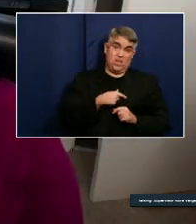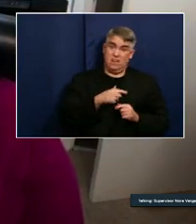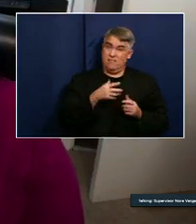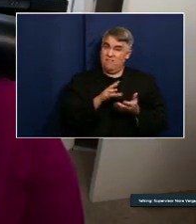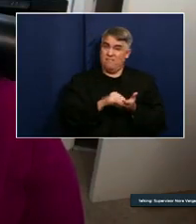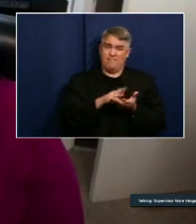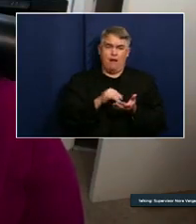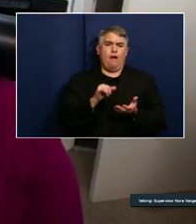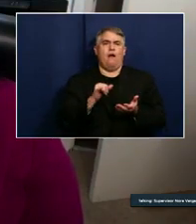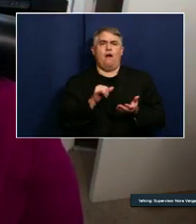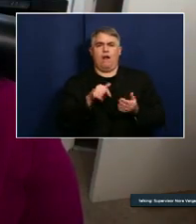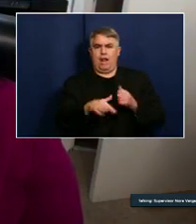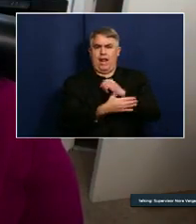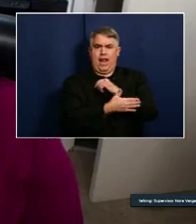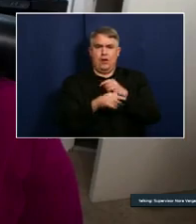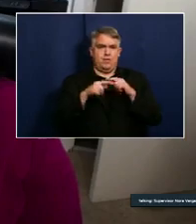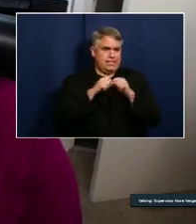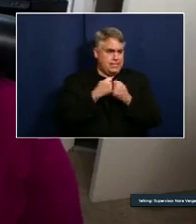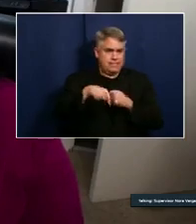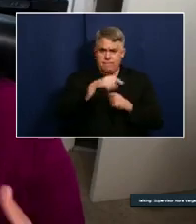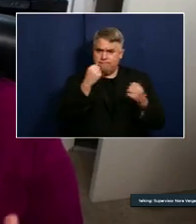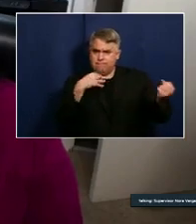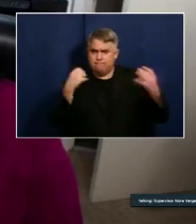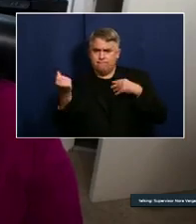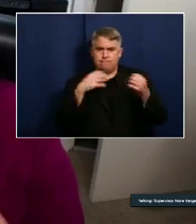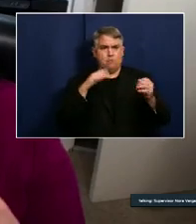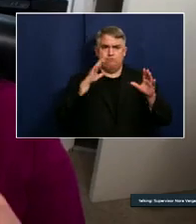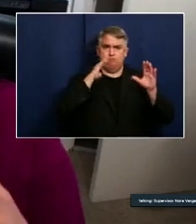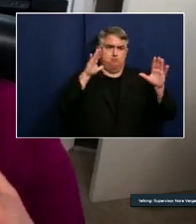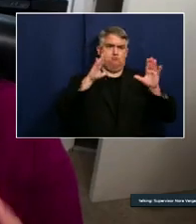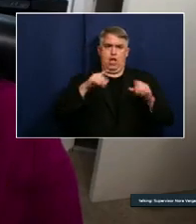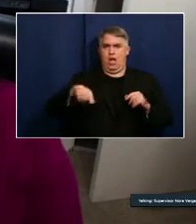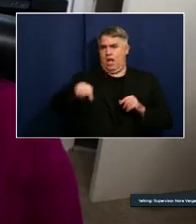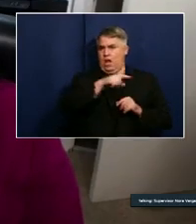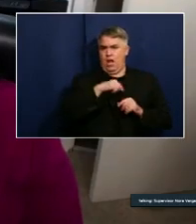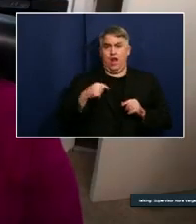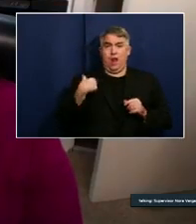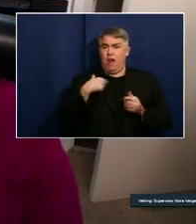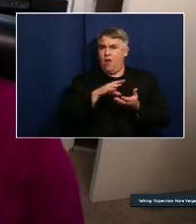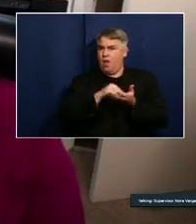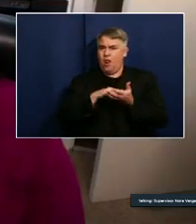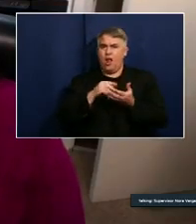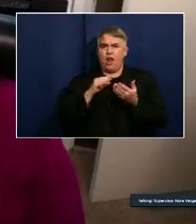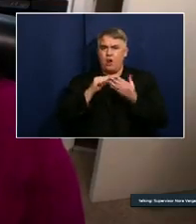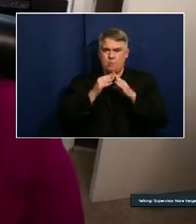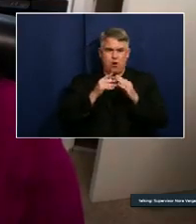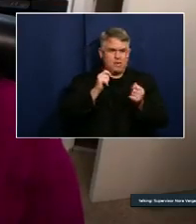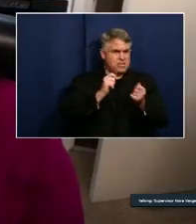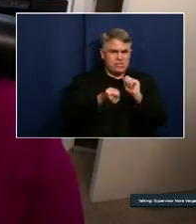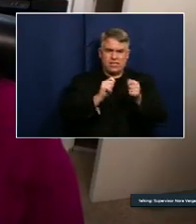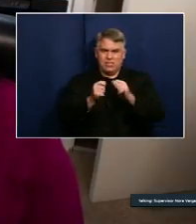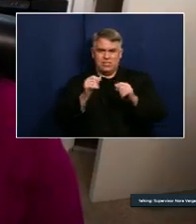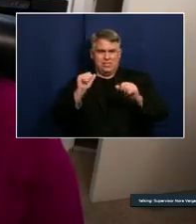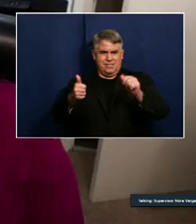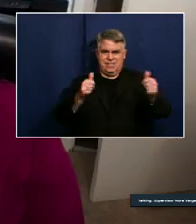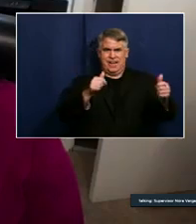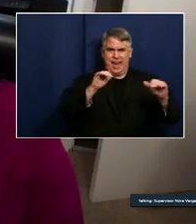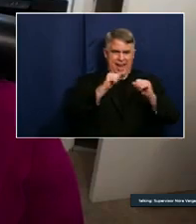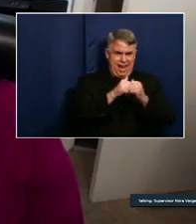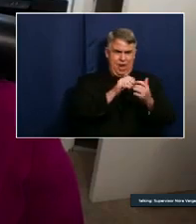has really been exceptional about hearing back from the community and changing things around. But we want to make sure that people know